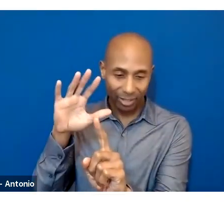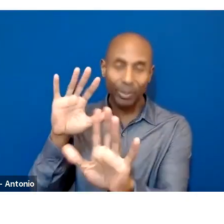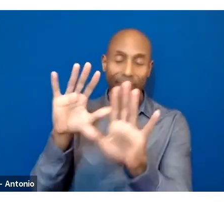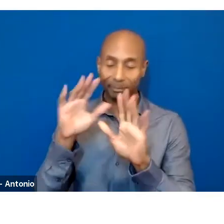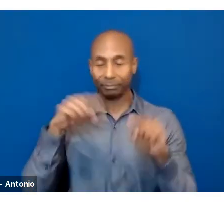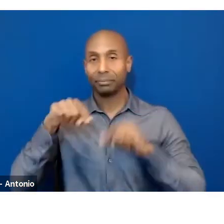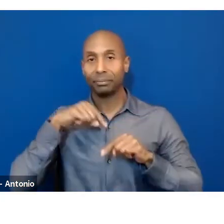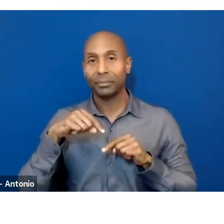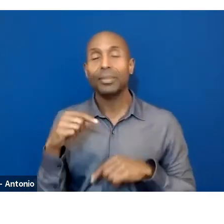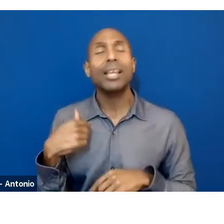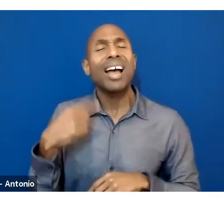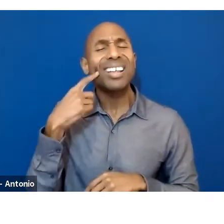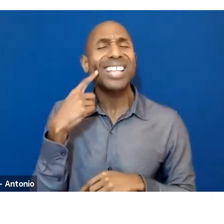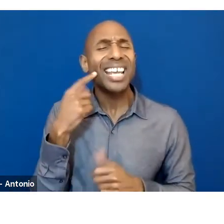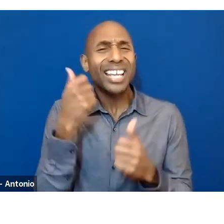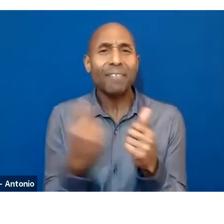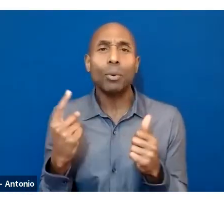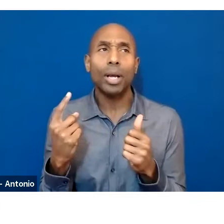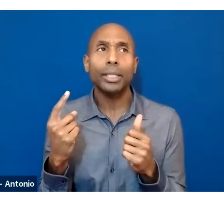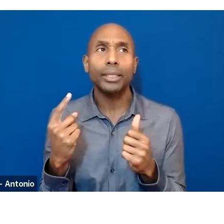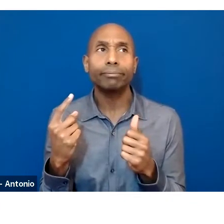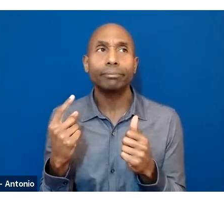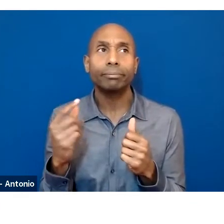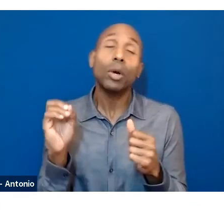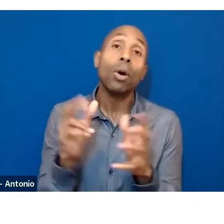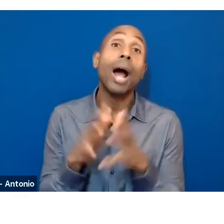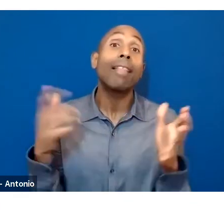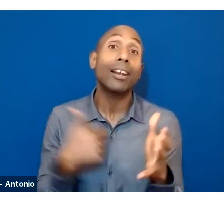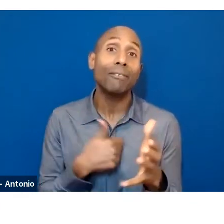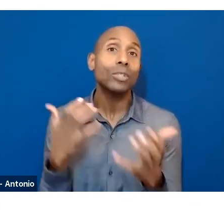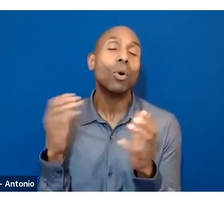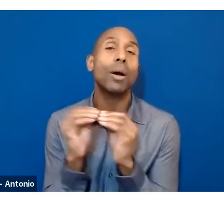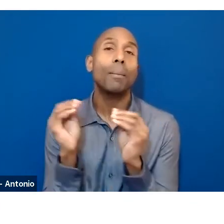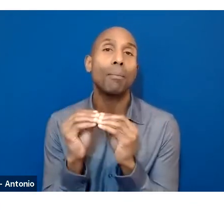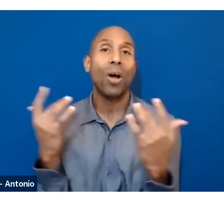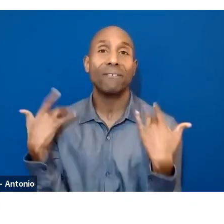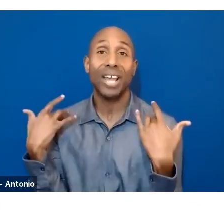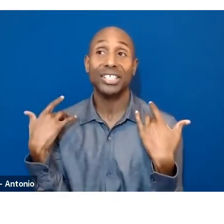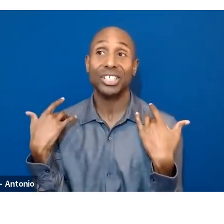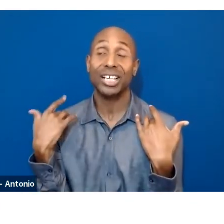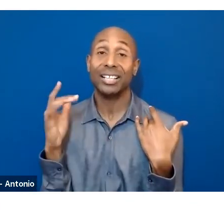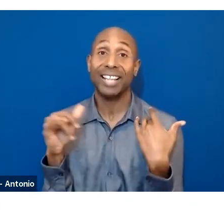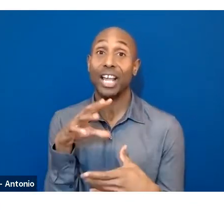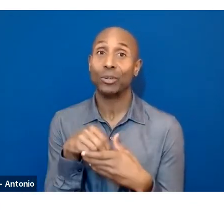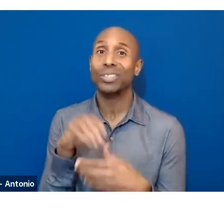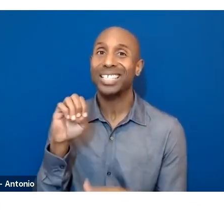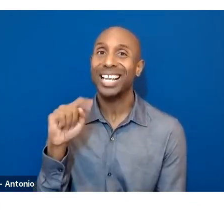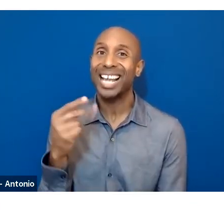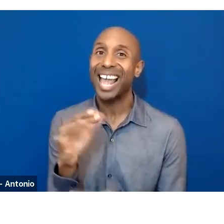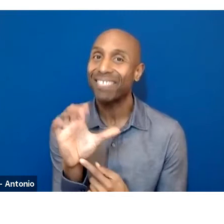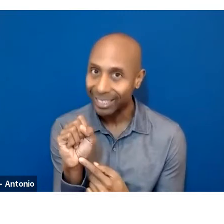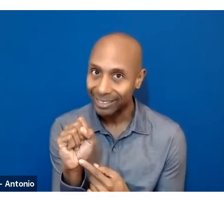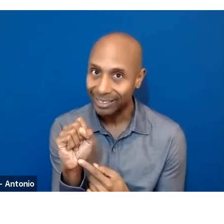us want more ethical fashion, right? And I think and ethical fashion has become very